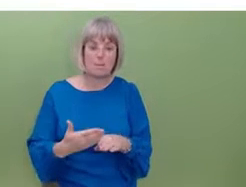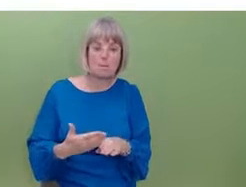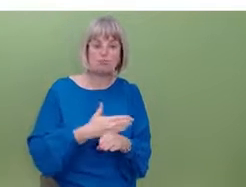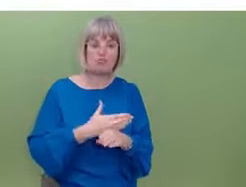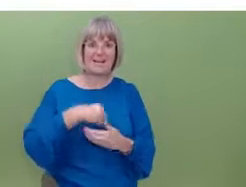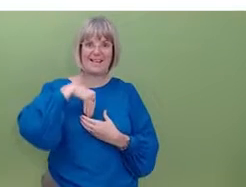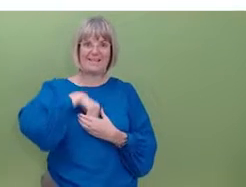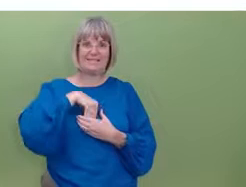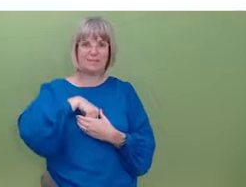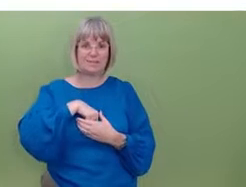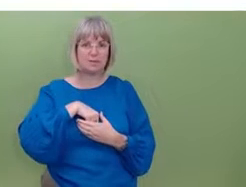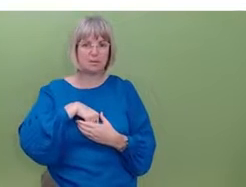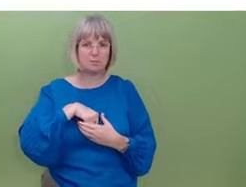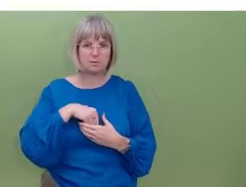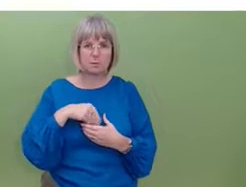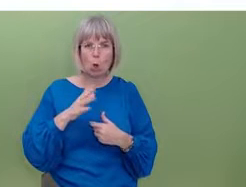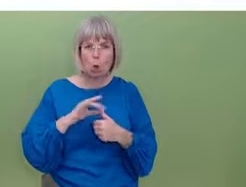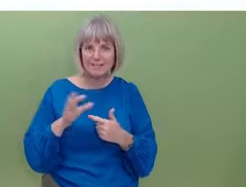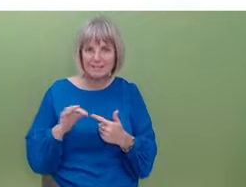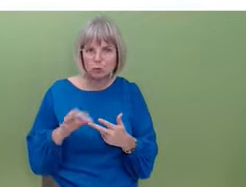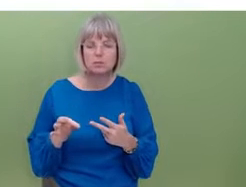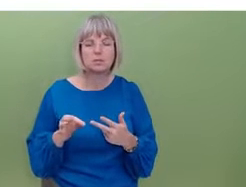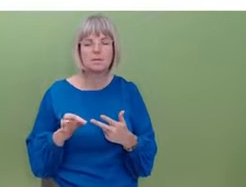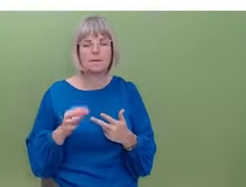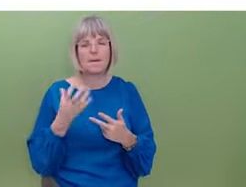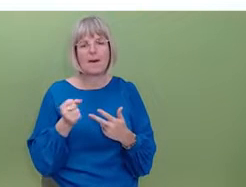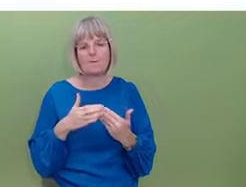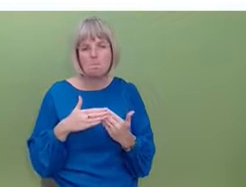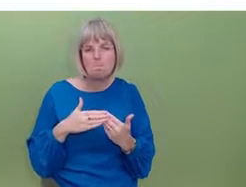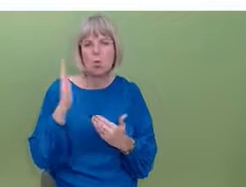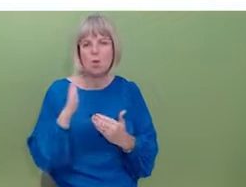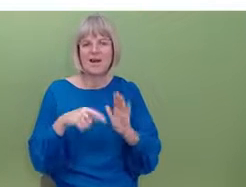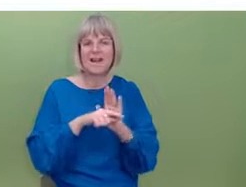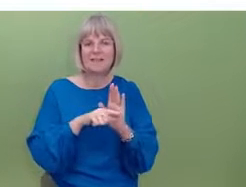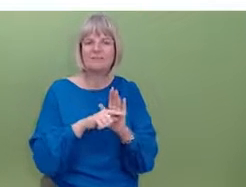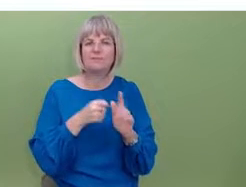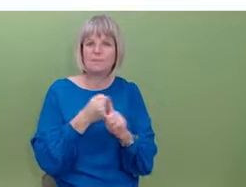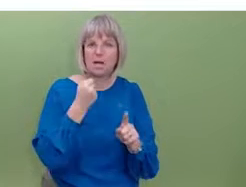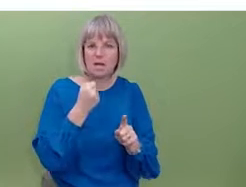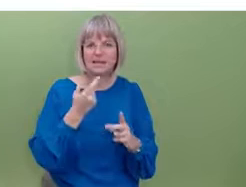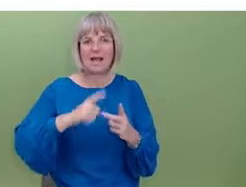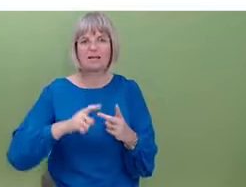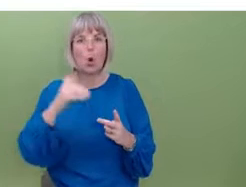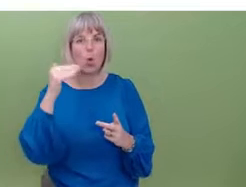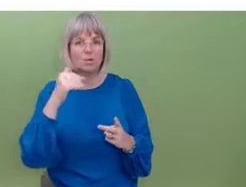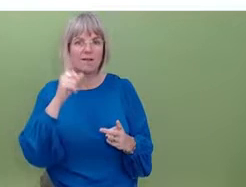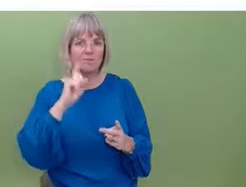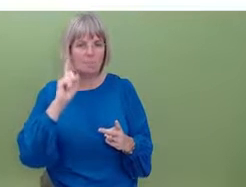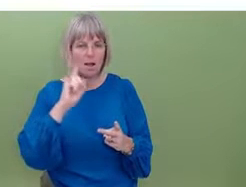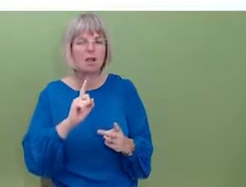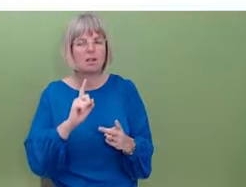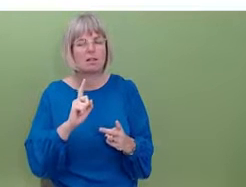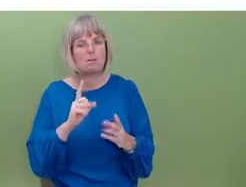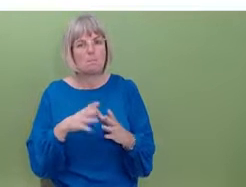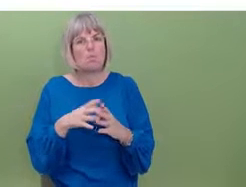conditions and more negative impacts, and females suffered more. That in